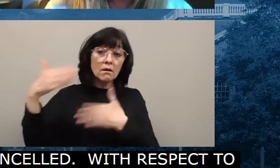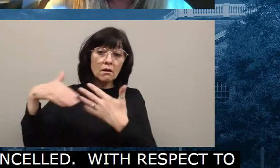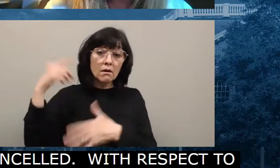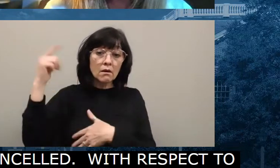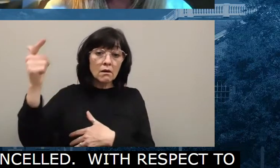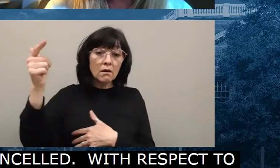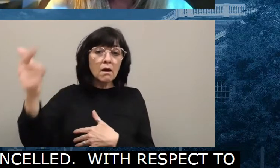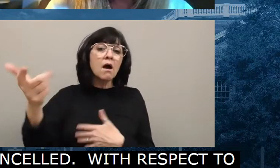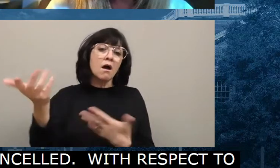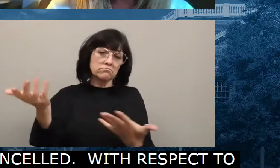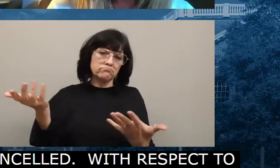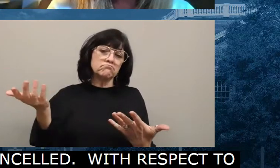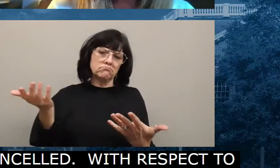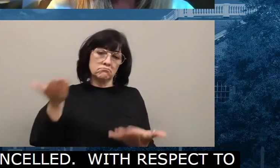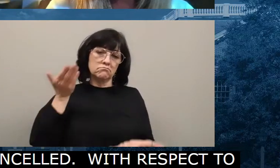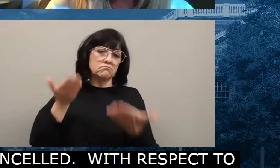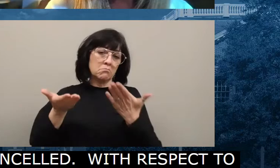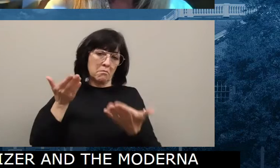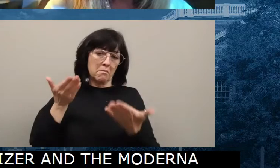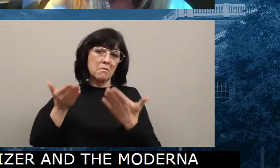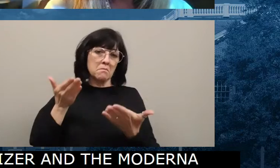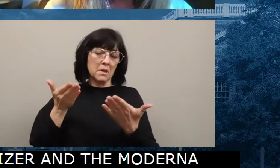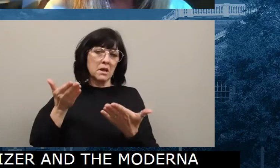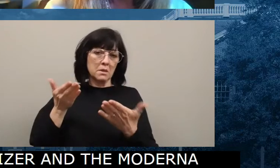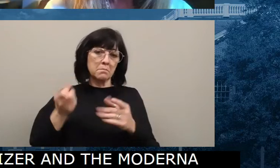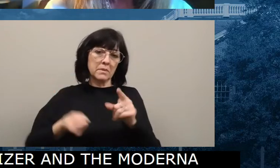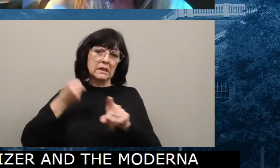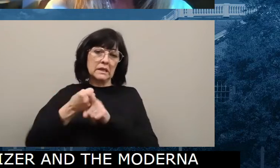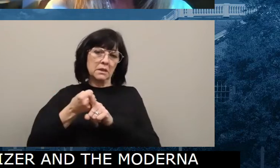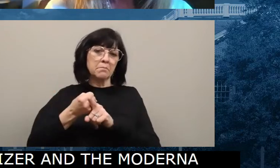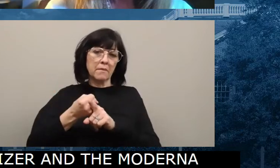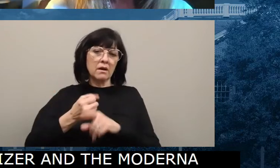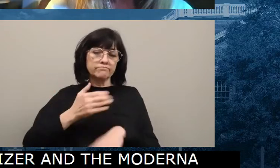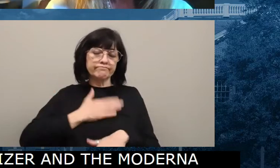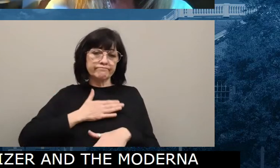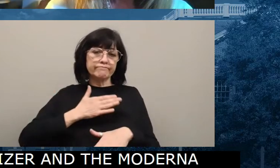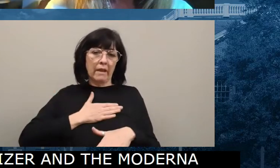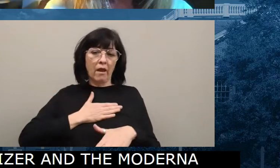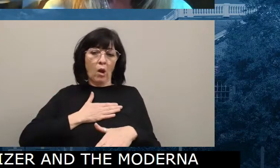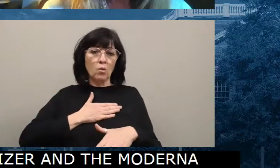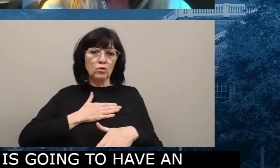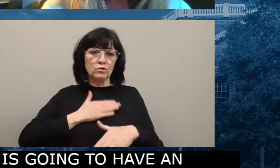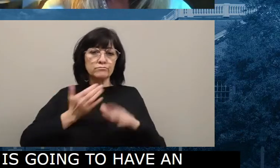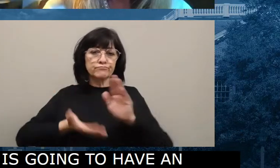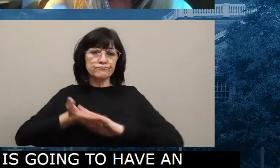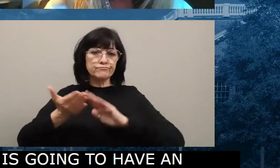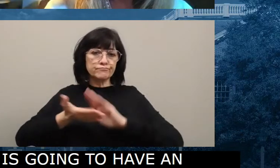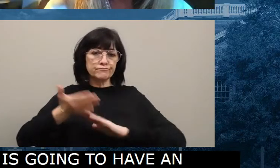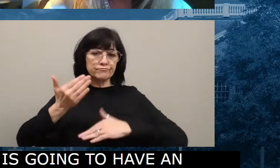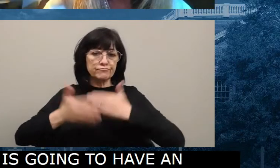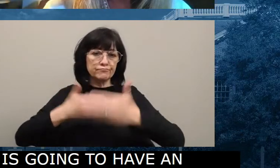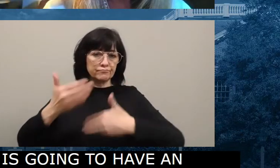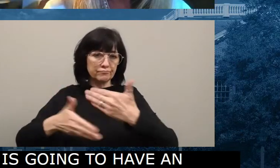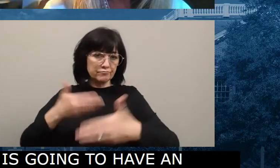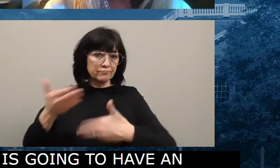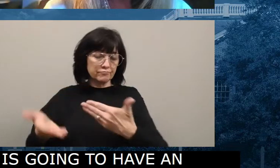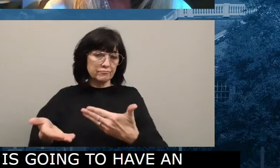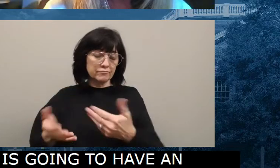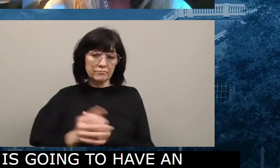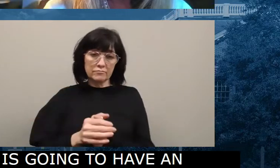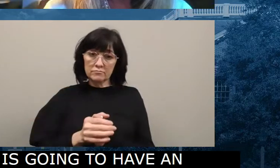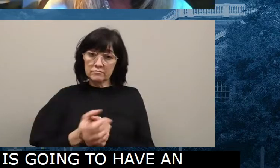and continued impact on the pharmacies. In the long term, J&J is an important part